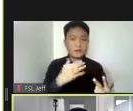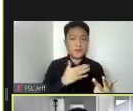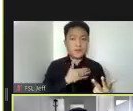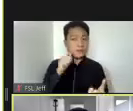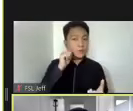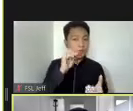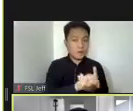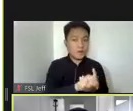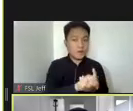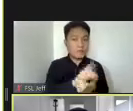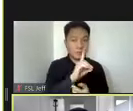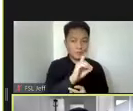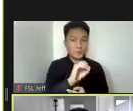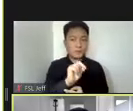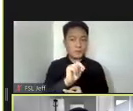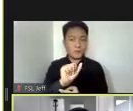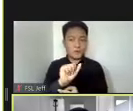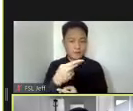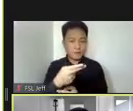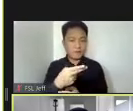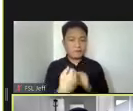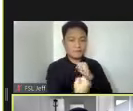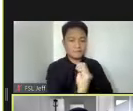So what is behind the success of Captain A?